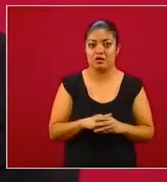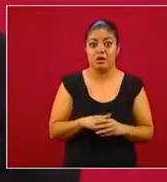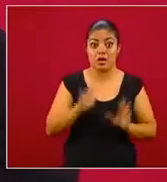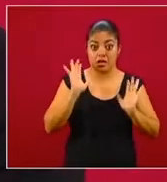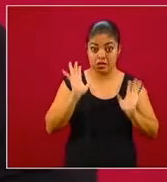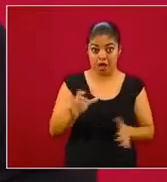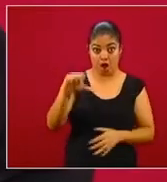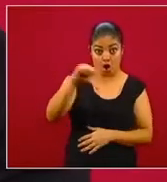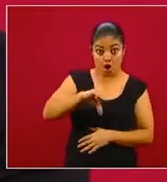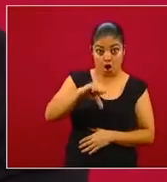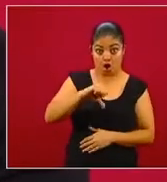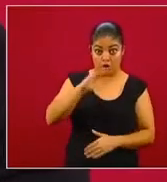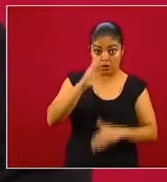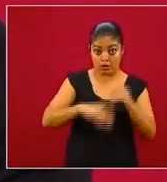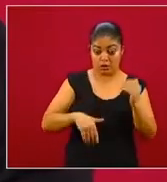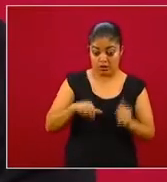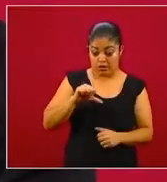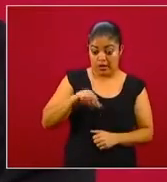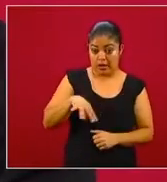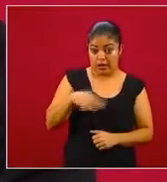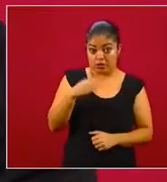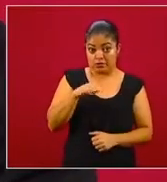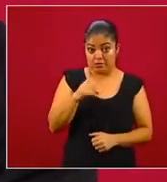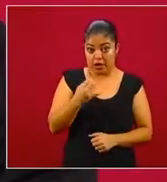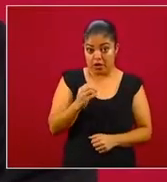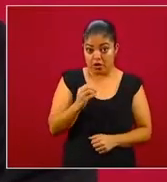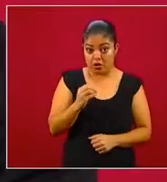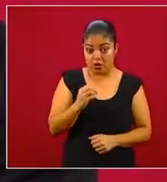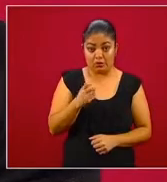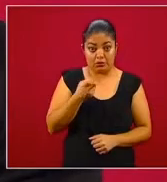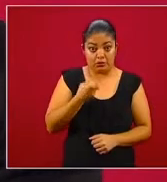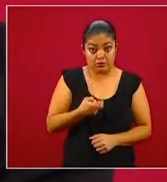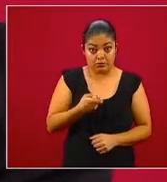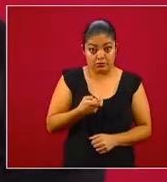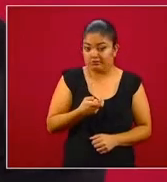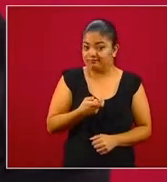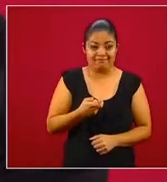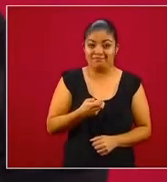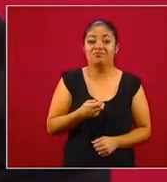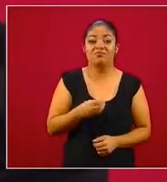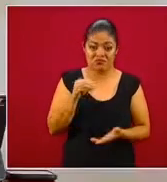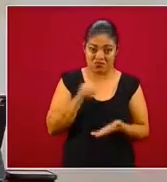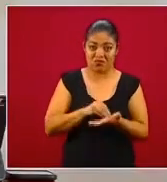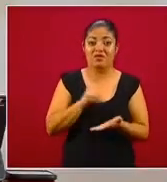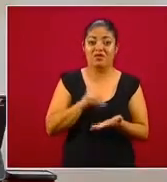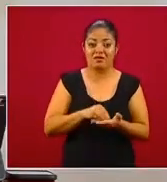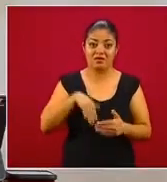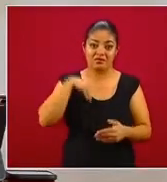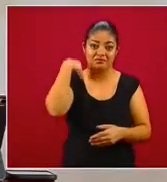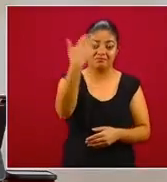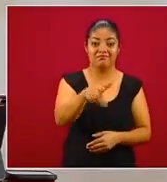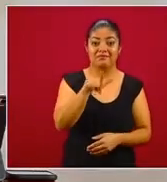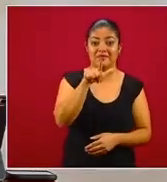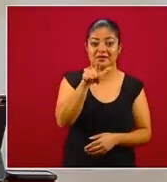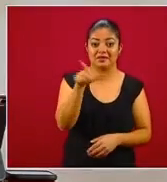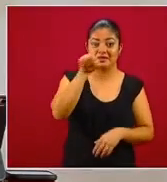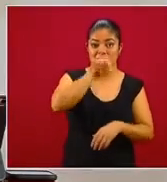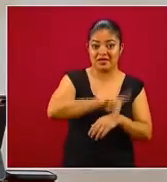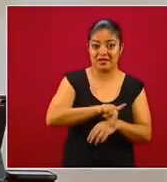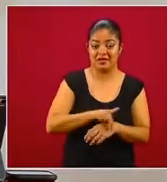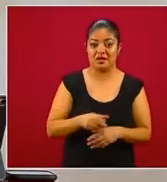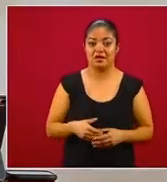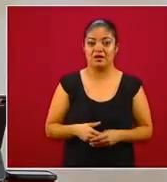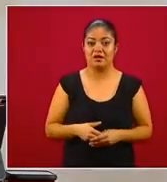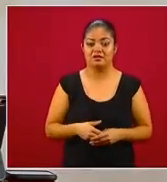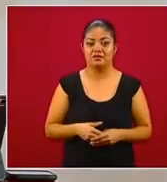terminando hoy, ending the hoy safe 14 de mayo, la Jornada Nacional distance de Sana campaign. Distancia. We Nos quedan still todavía have 17 17 days to días. go.